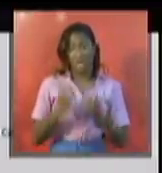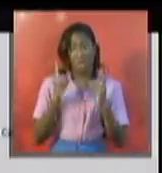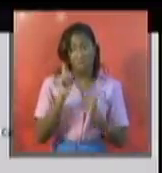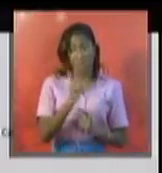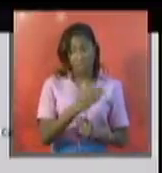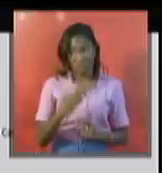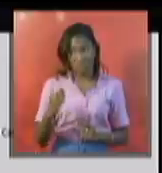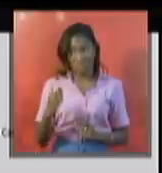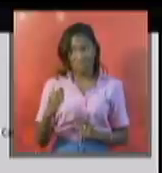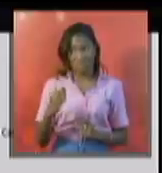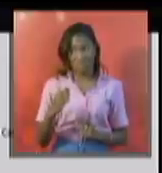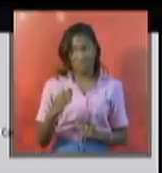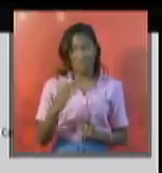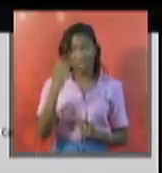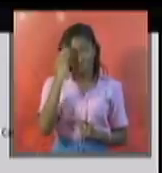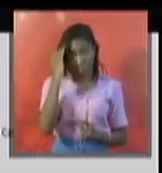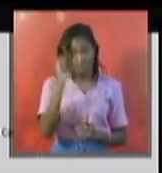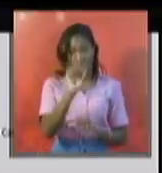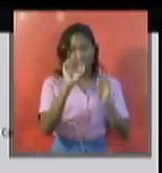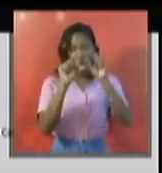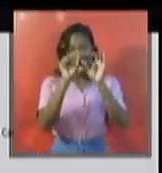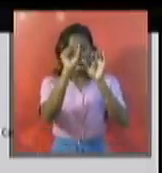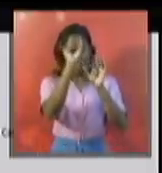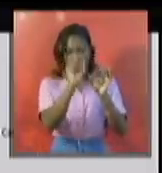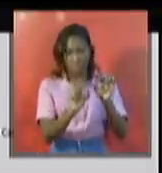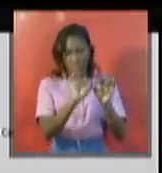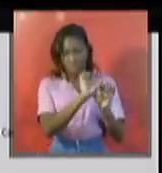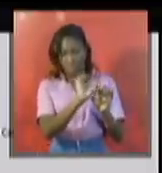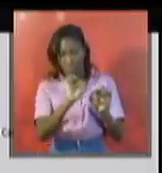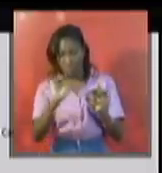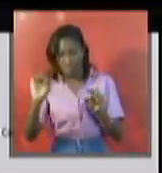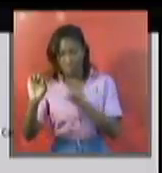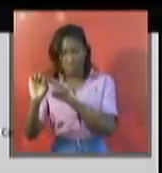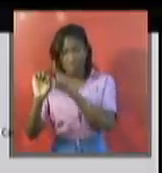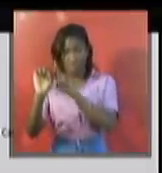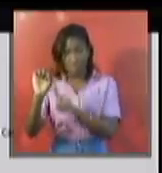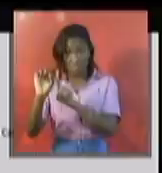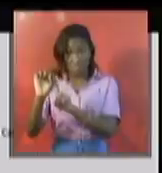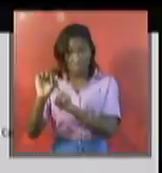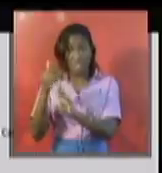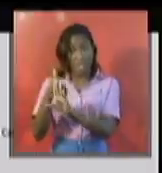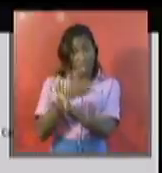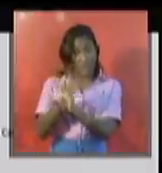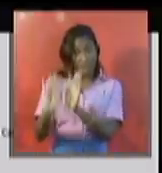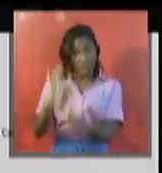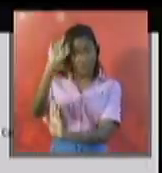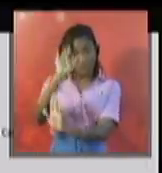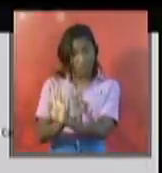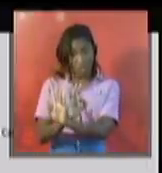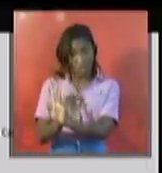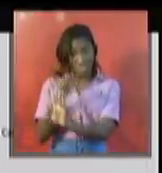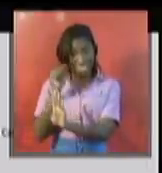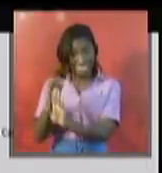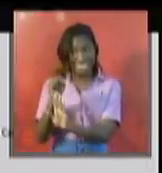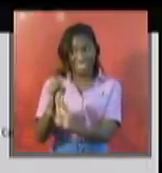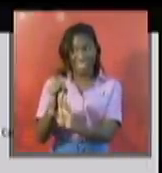the x-axis, the horizontal axis, from just before February 22nd. That is where the actual mustard